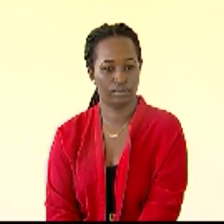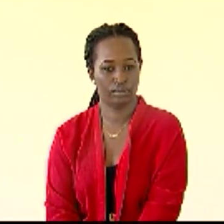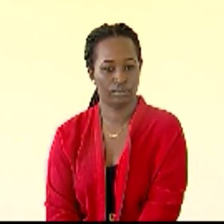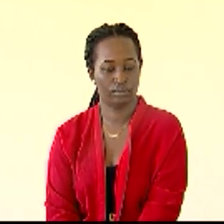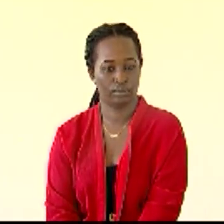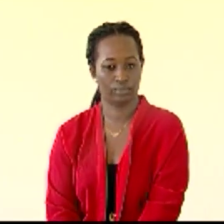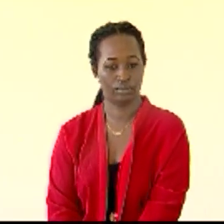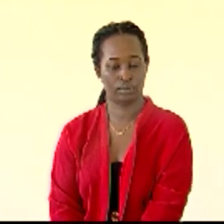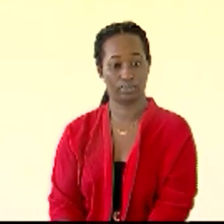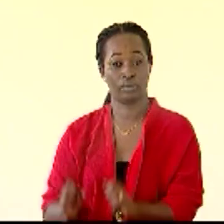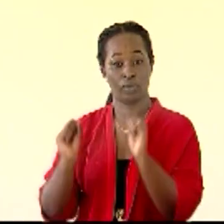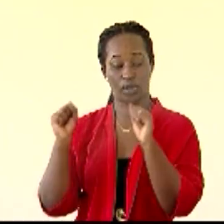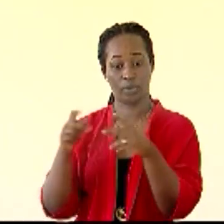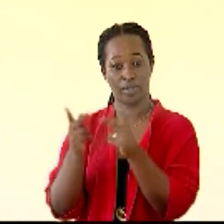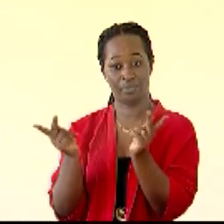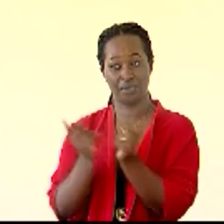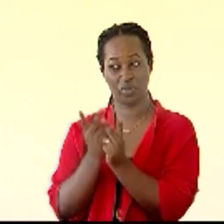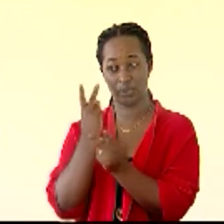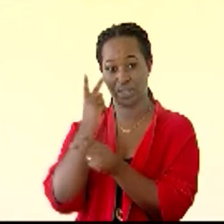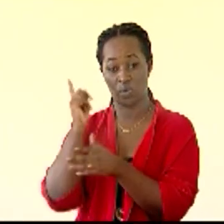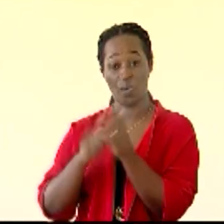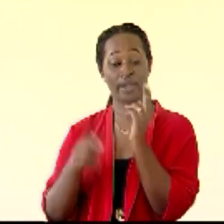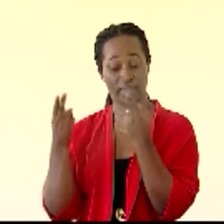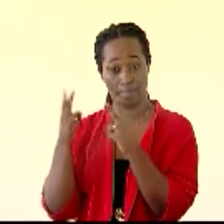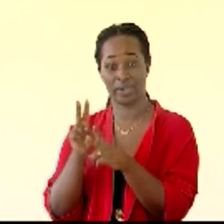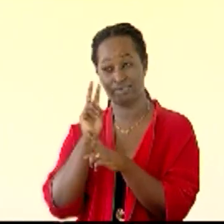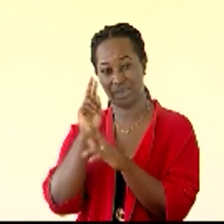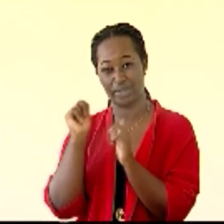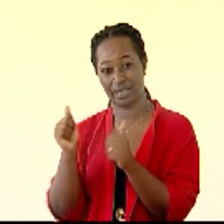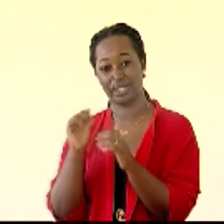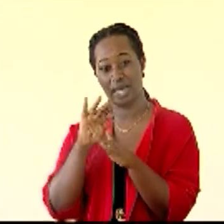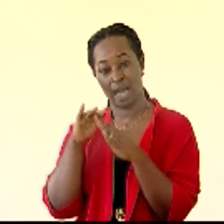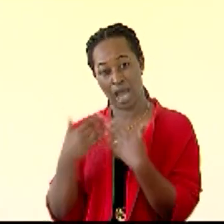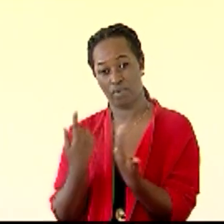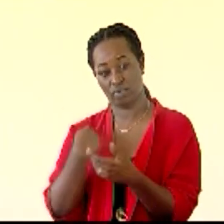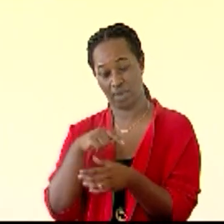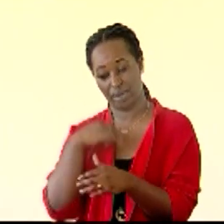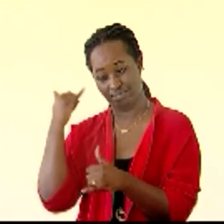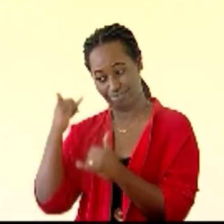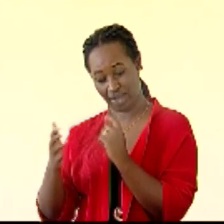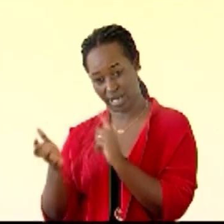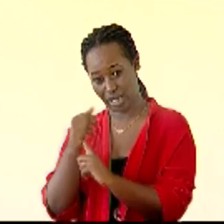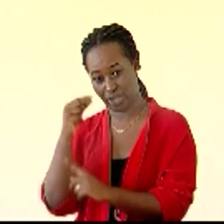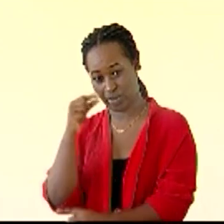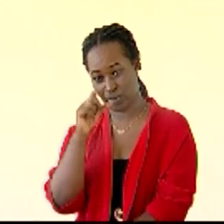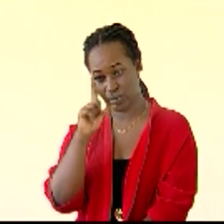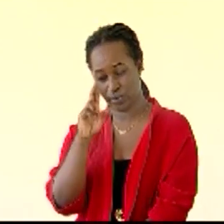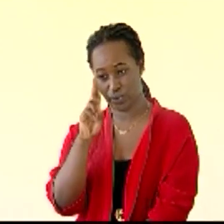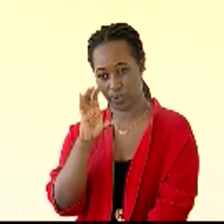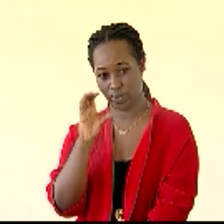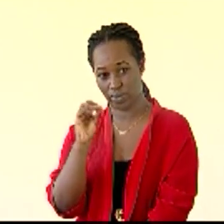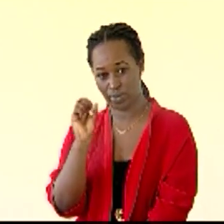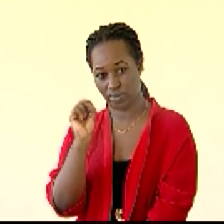You should be in position to check exactly what happens. How do we finally have glucose? What do we need? The materials,